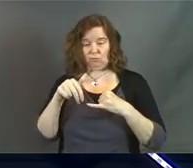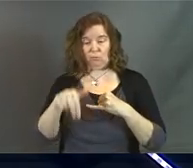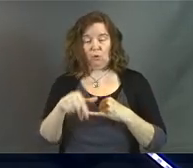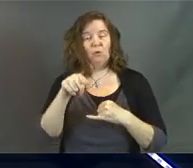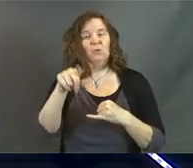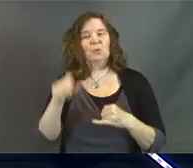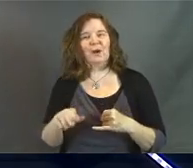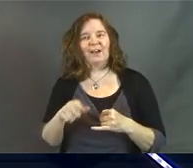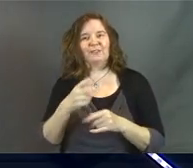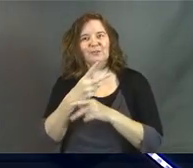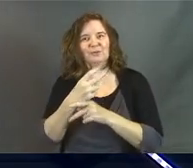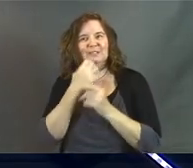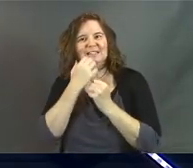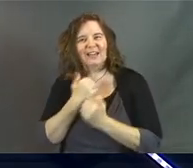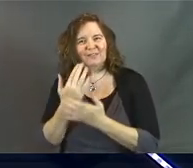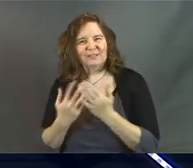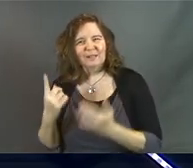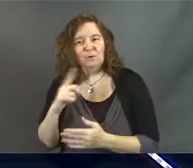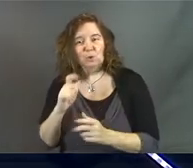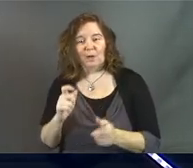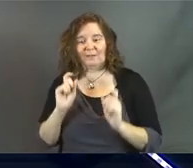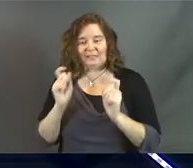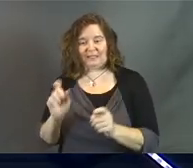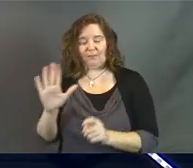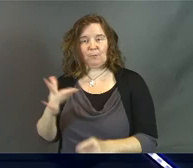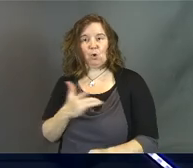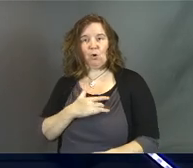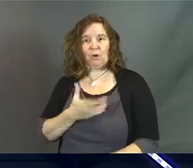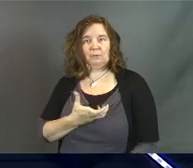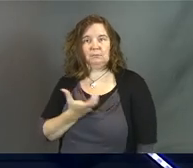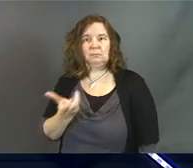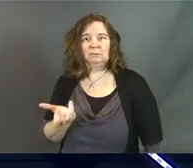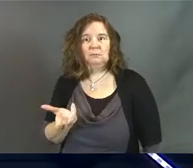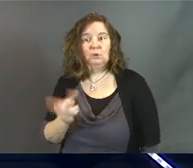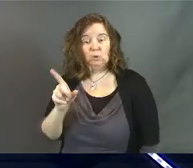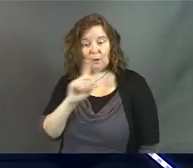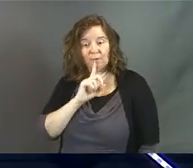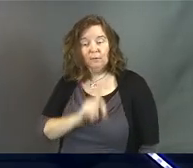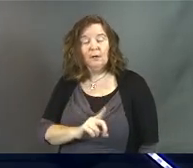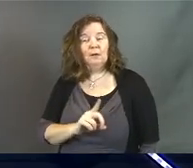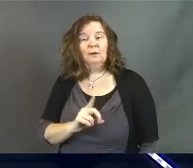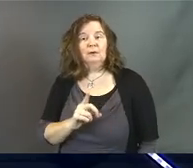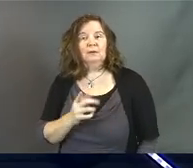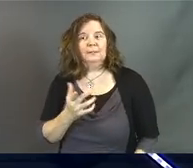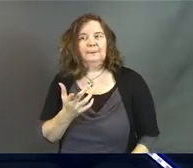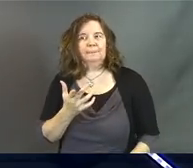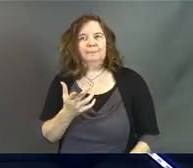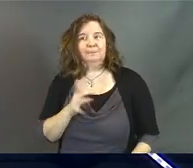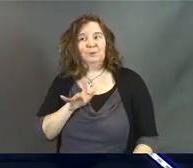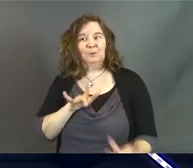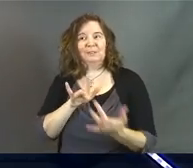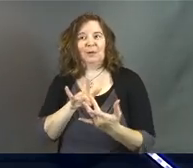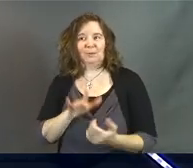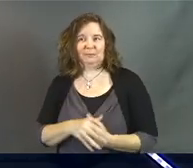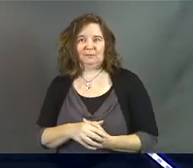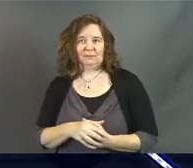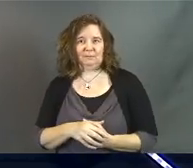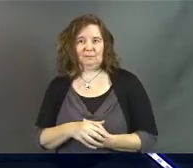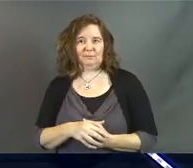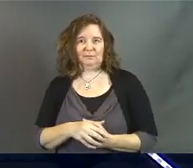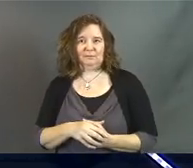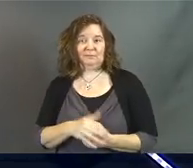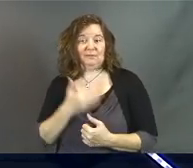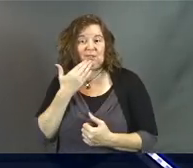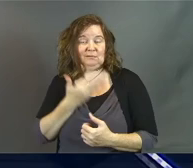lines, you gotta care for somebody. You gotta give them your heart. You gotta actually reach out in